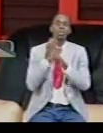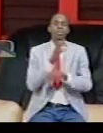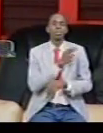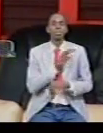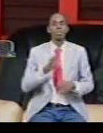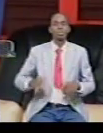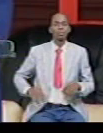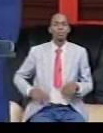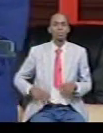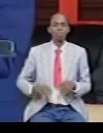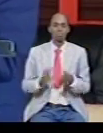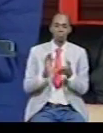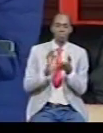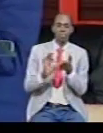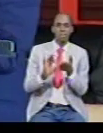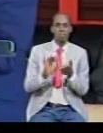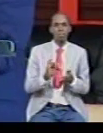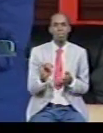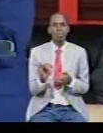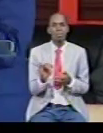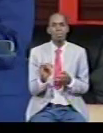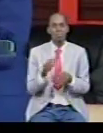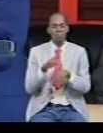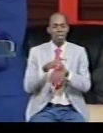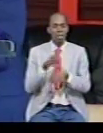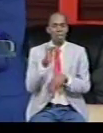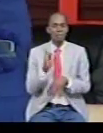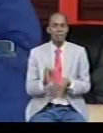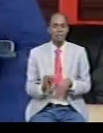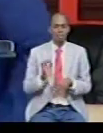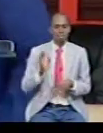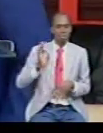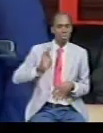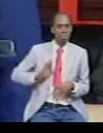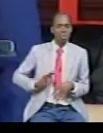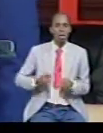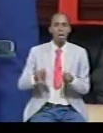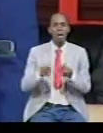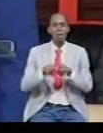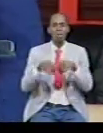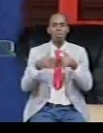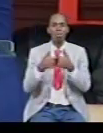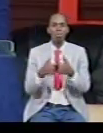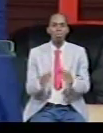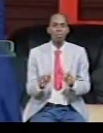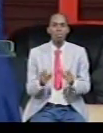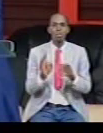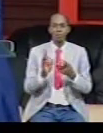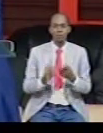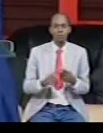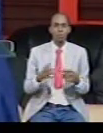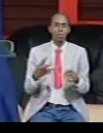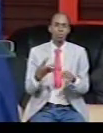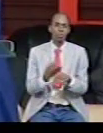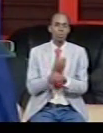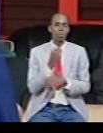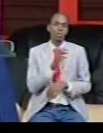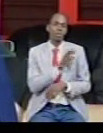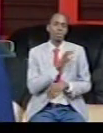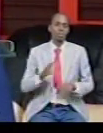Christ. Counting as gain as loss to win